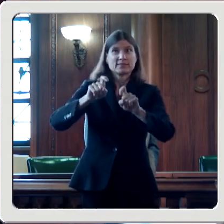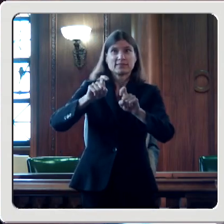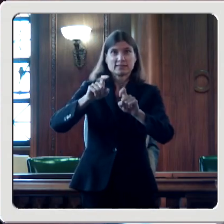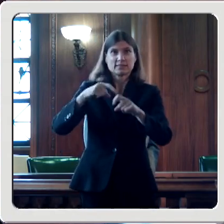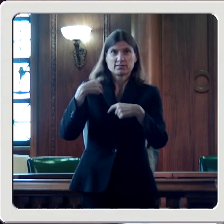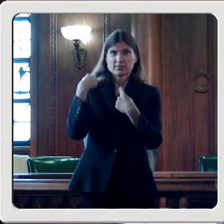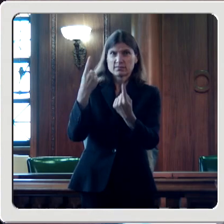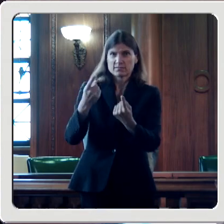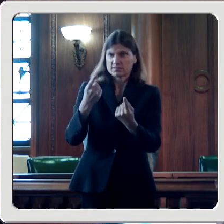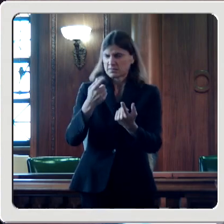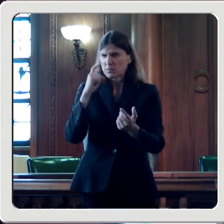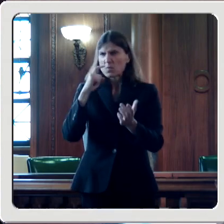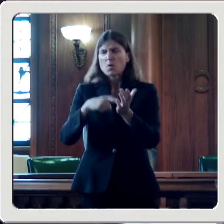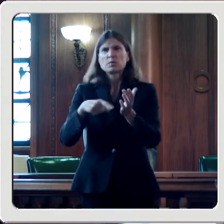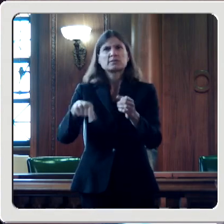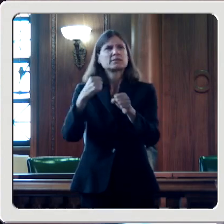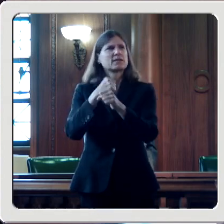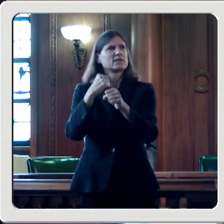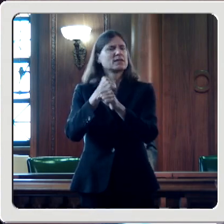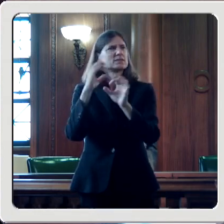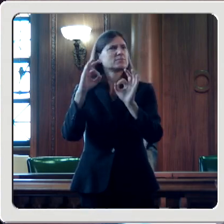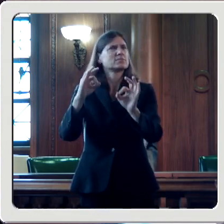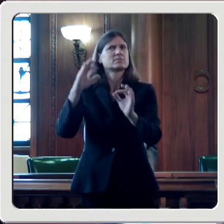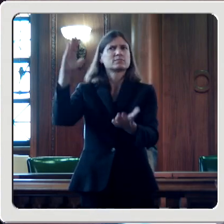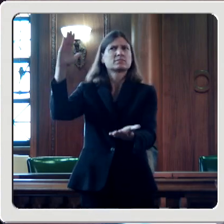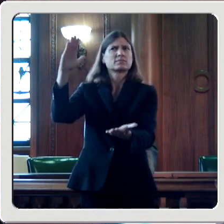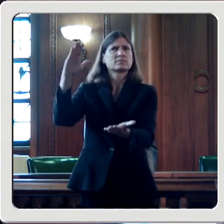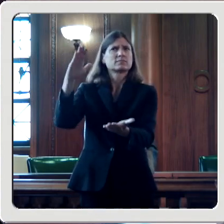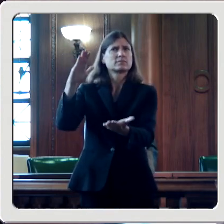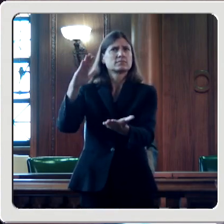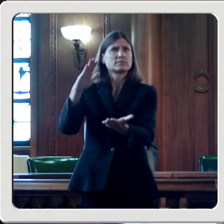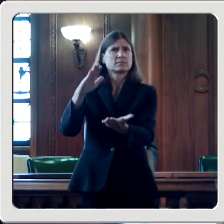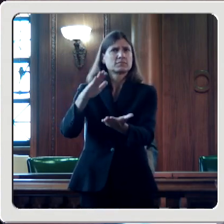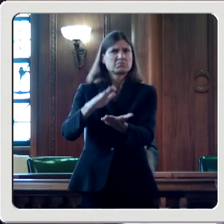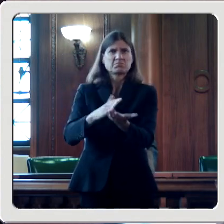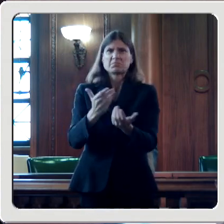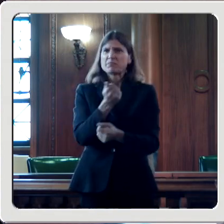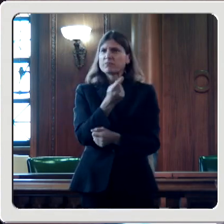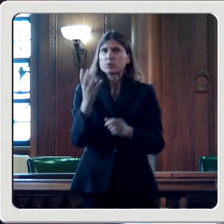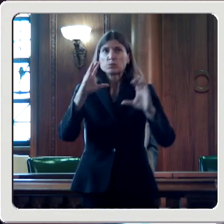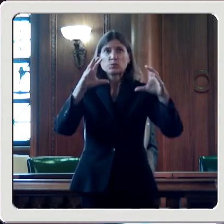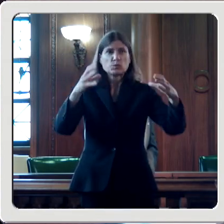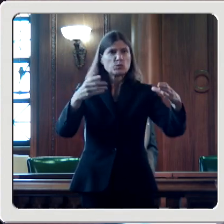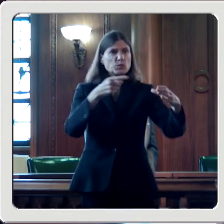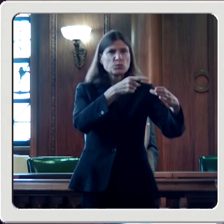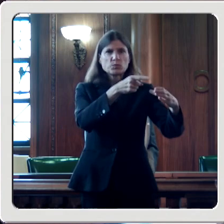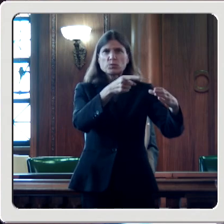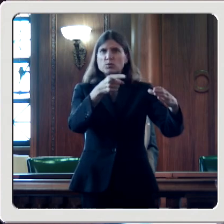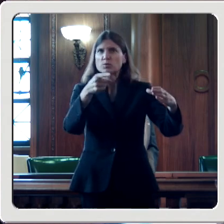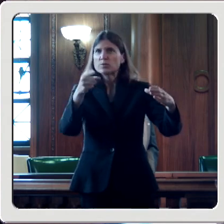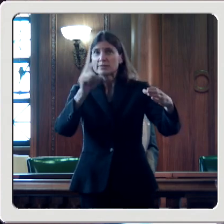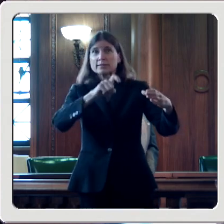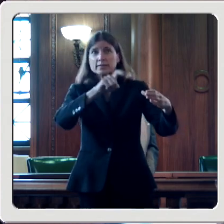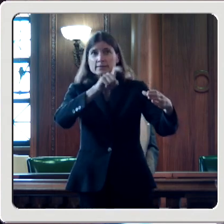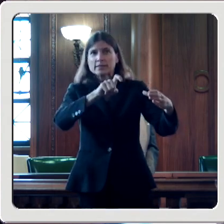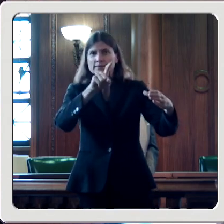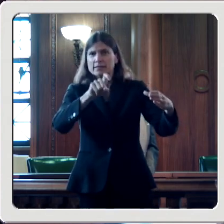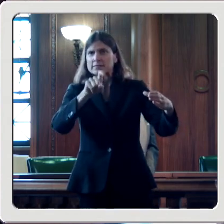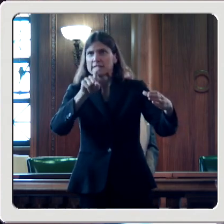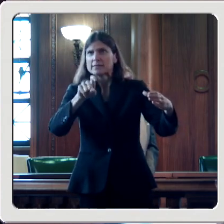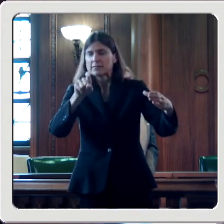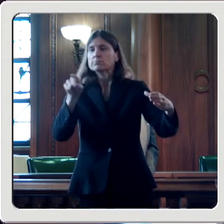direction. We've seen the test positivity rate go down now to about 1.1%. We've seen declines